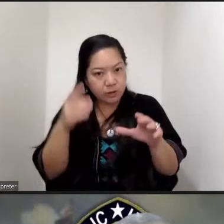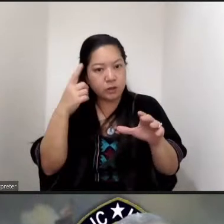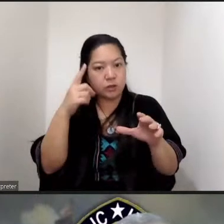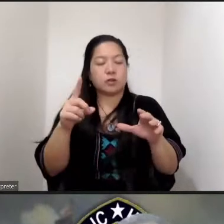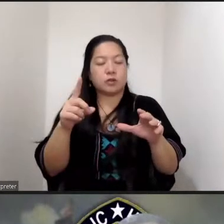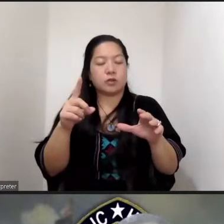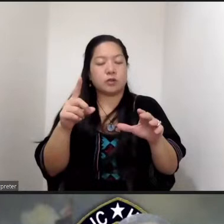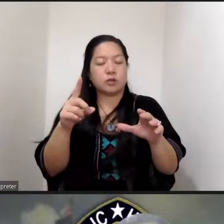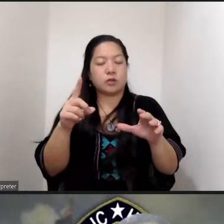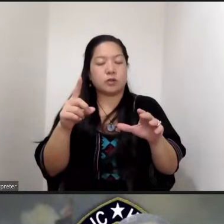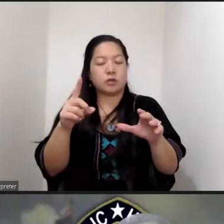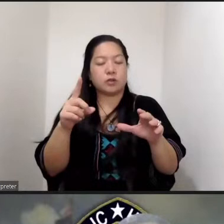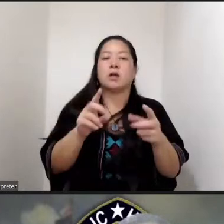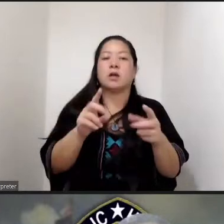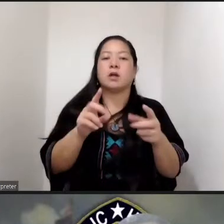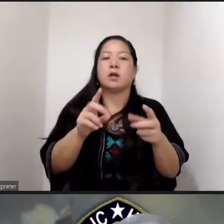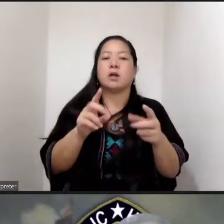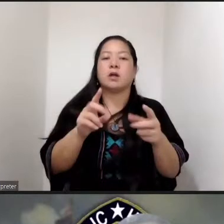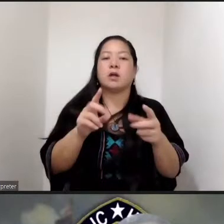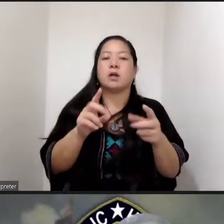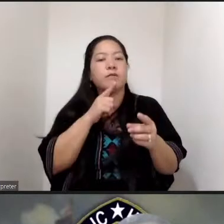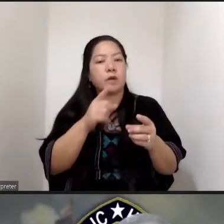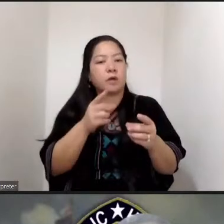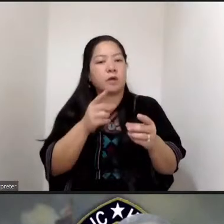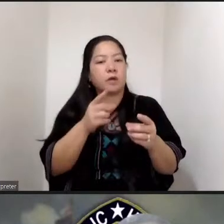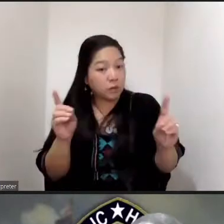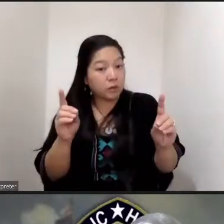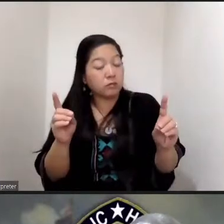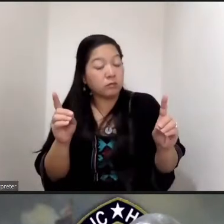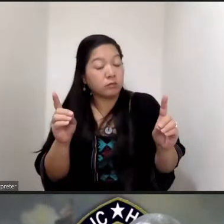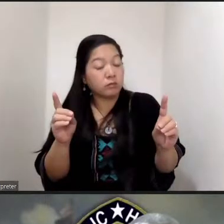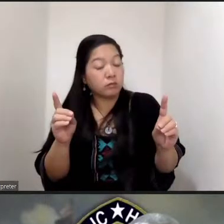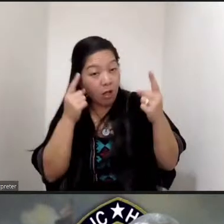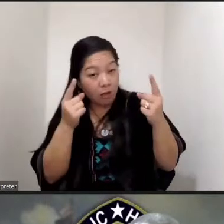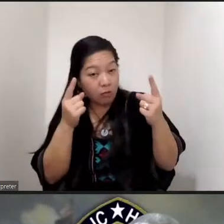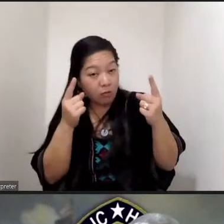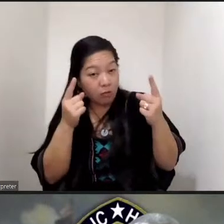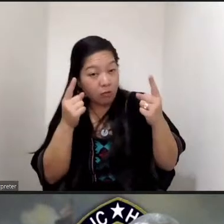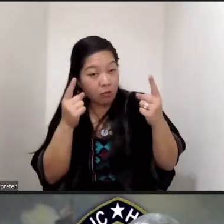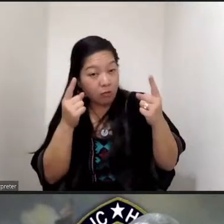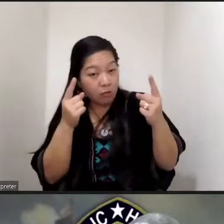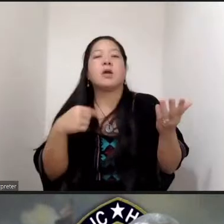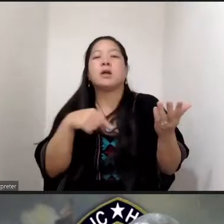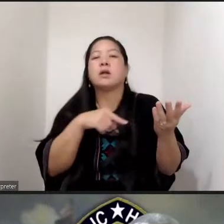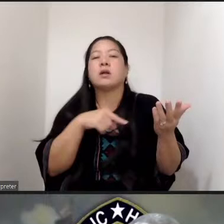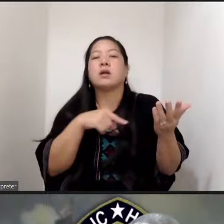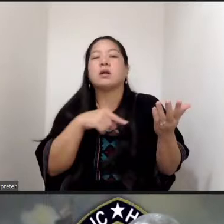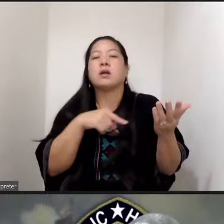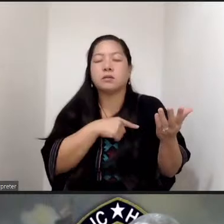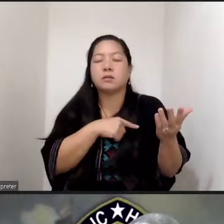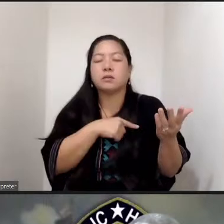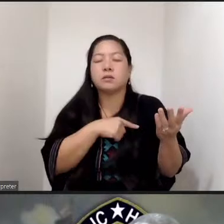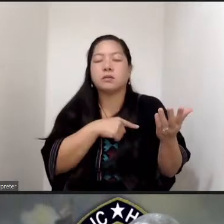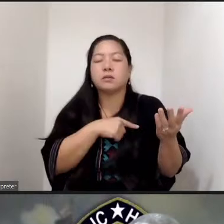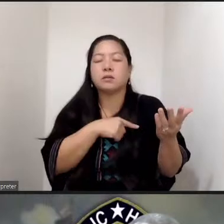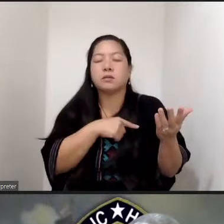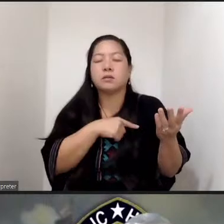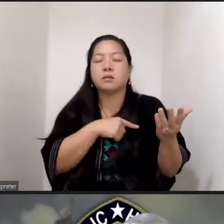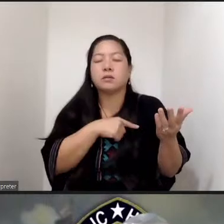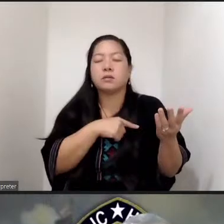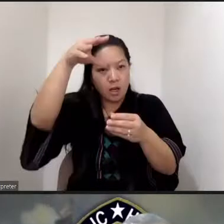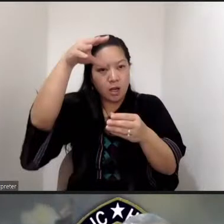are very deliberate. They're very well thought of, and they are input from